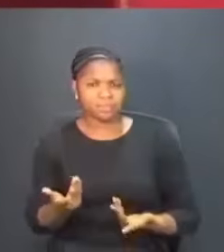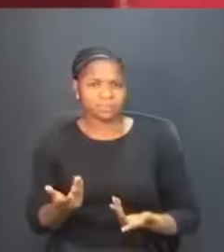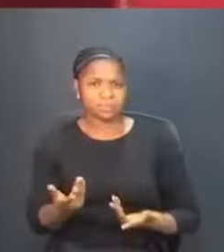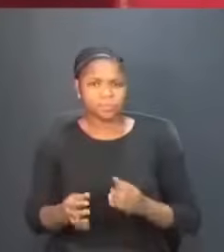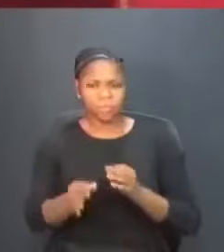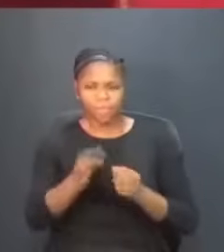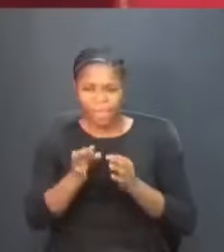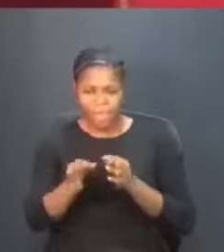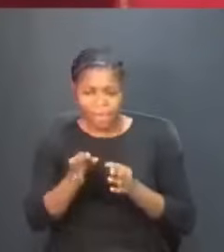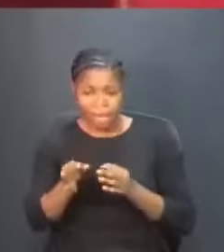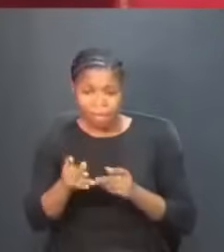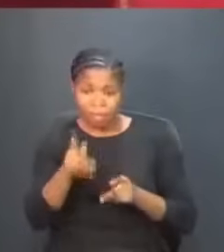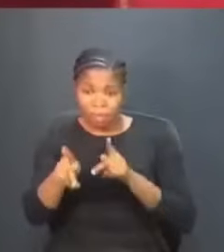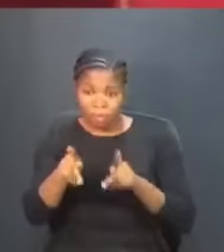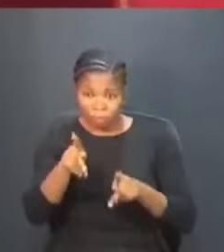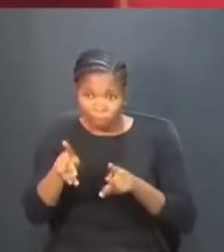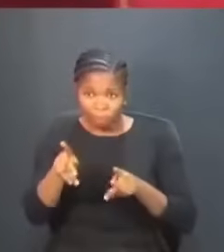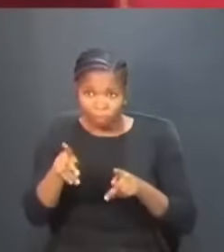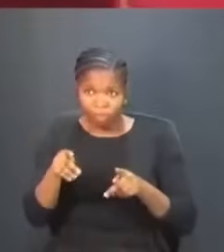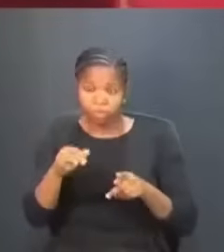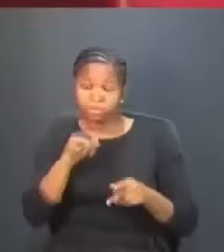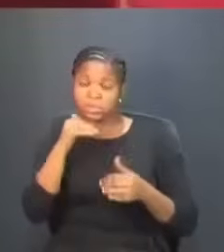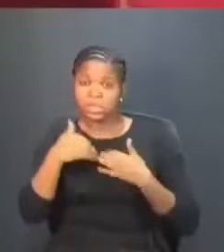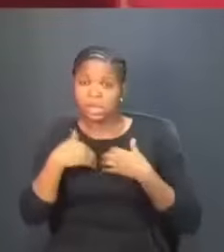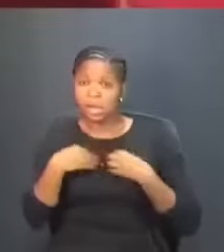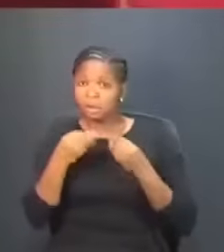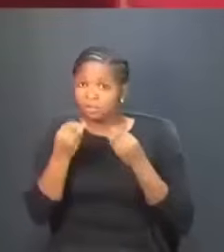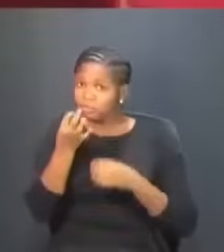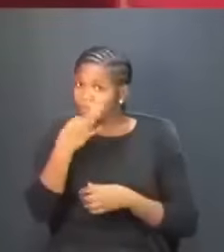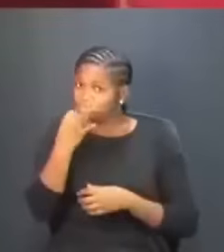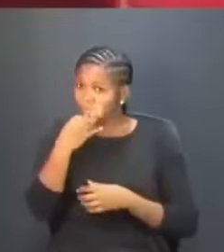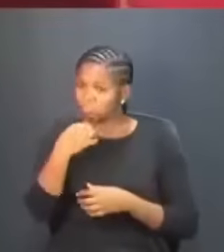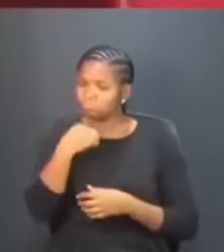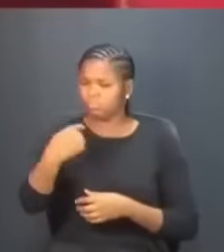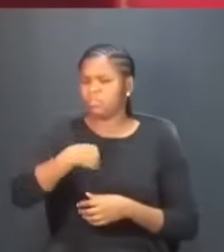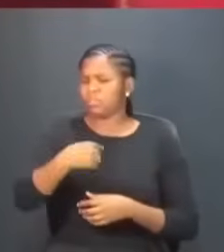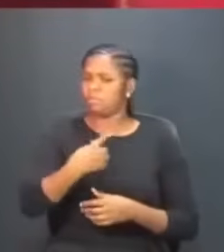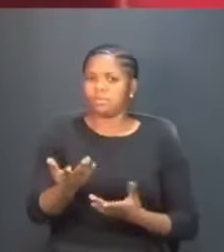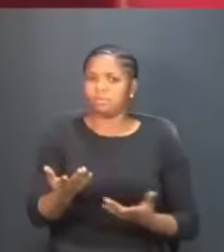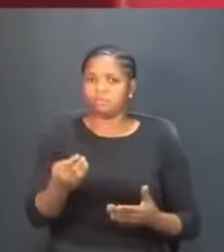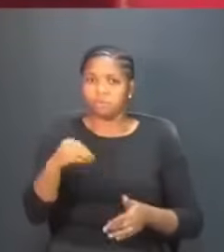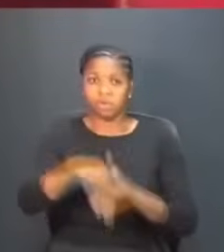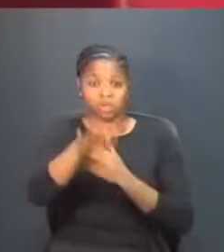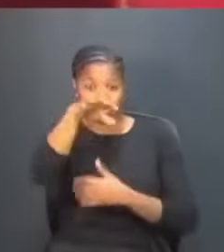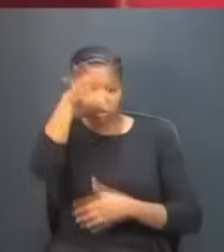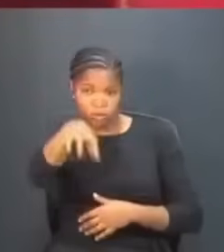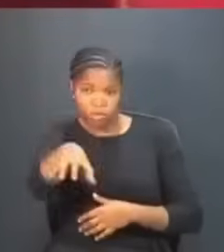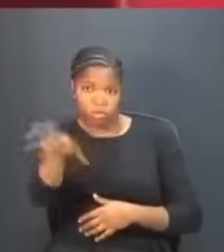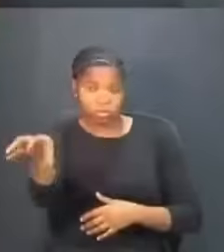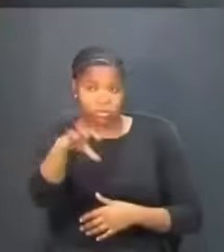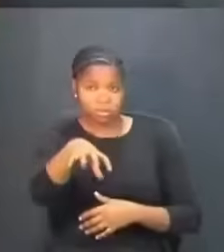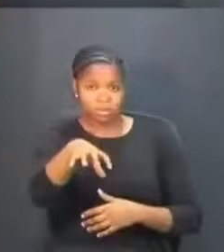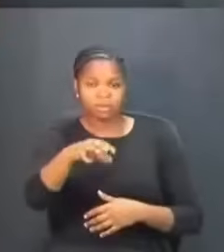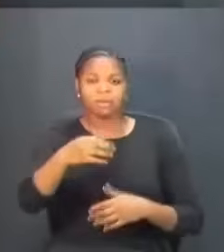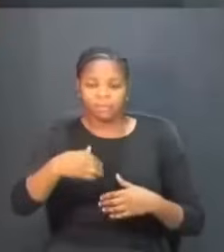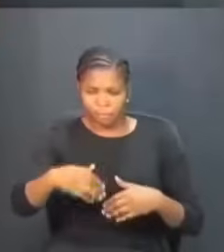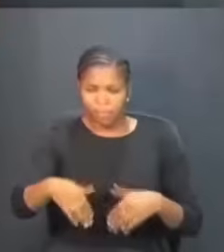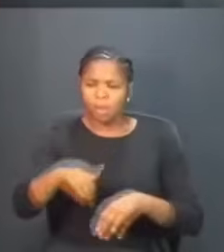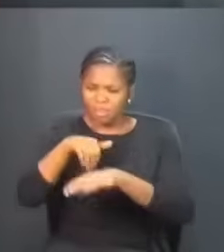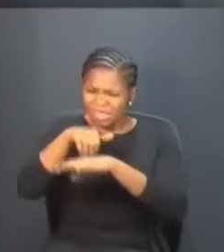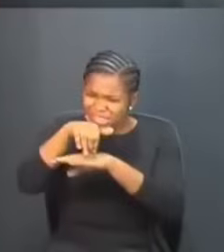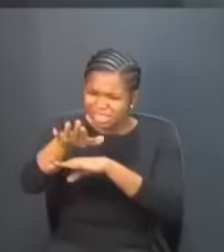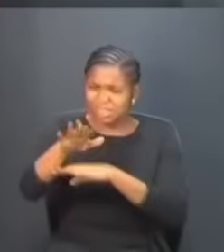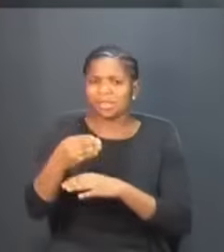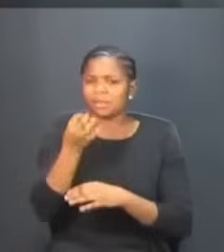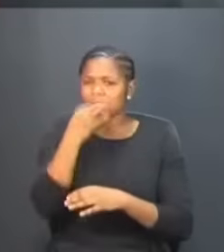insecure, let me know where they are. If they are in your constituency, I will just buy the rice from Honorable Nitiwul and then sell to them